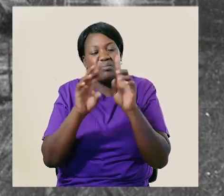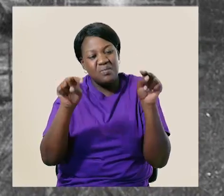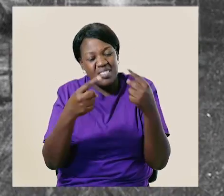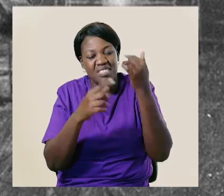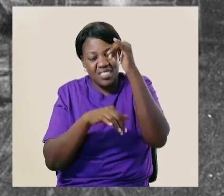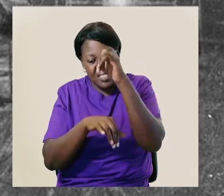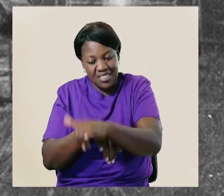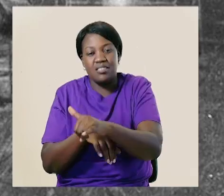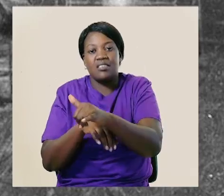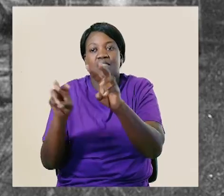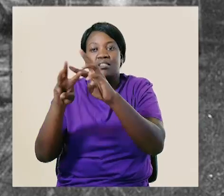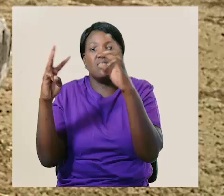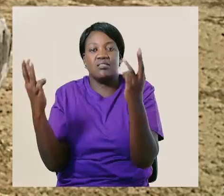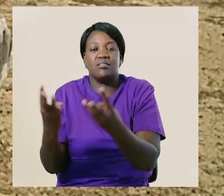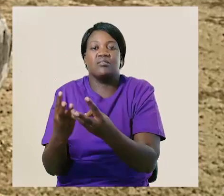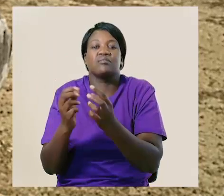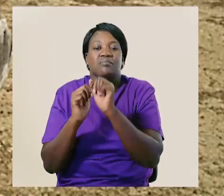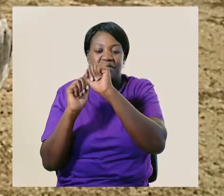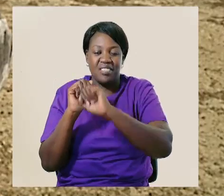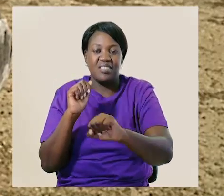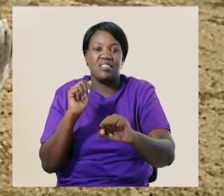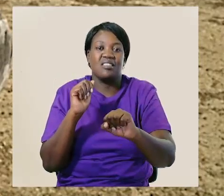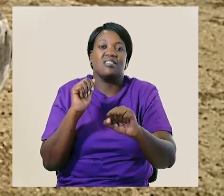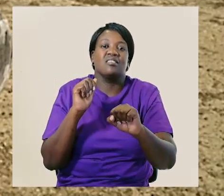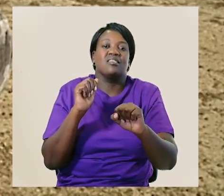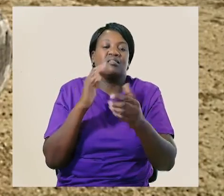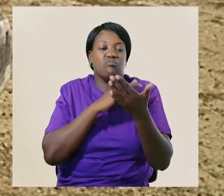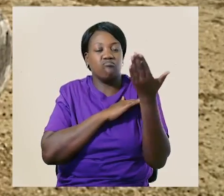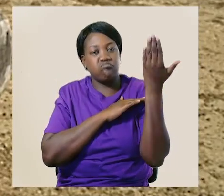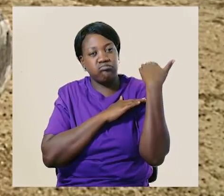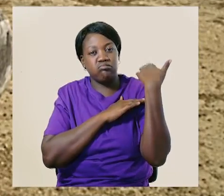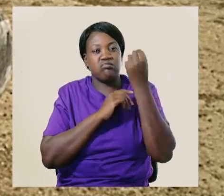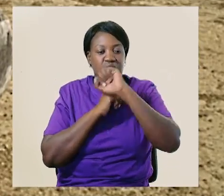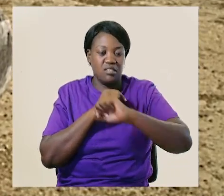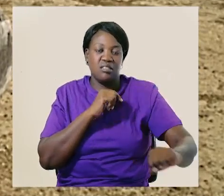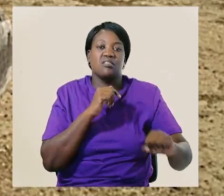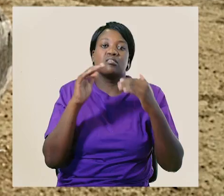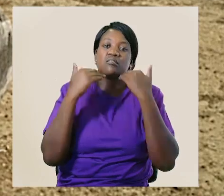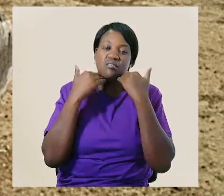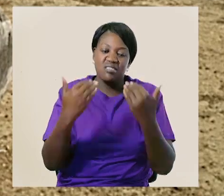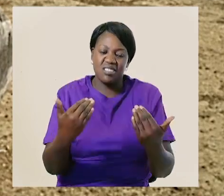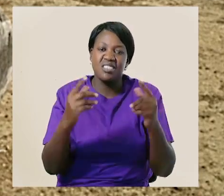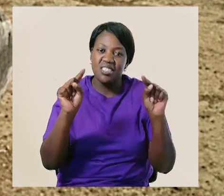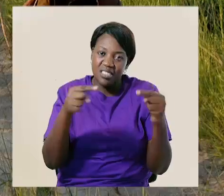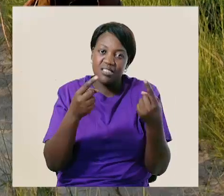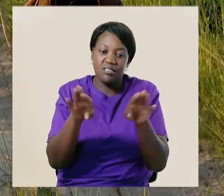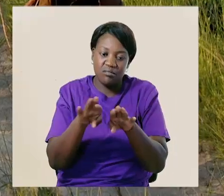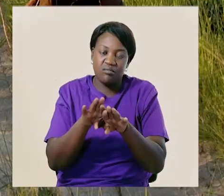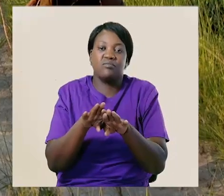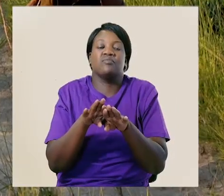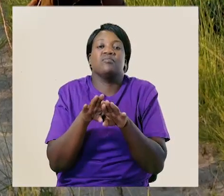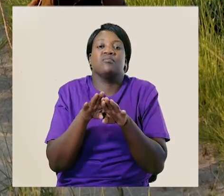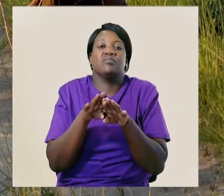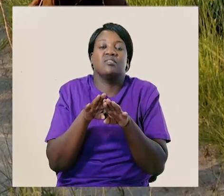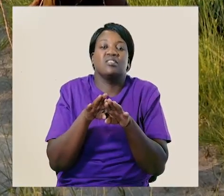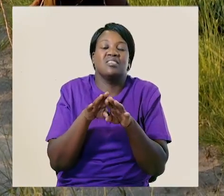earth. In the traditional societies of the past, land was a very important factor of production. All